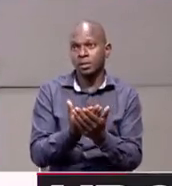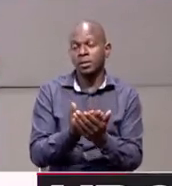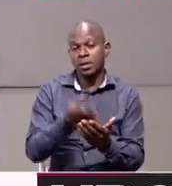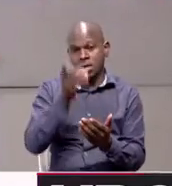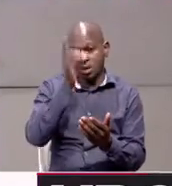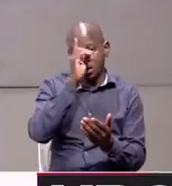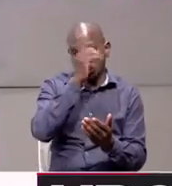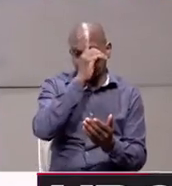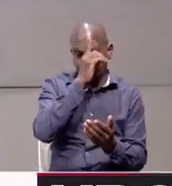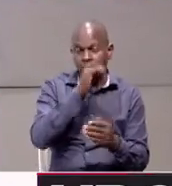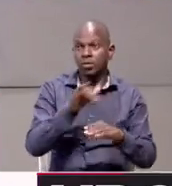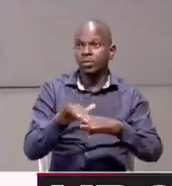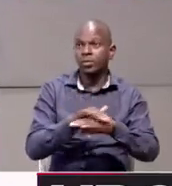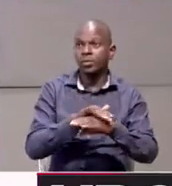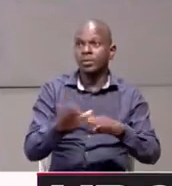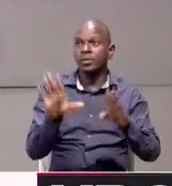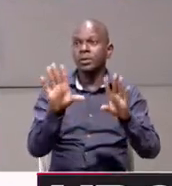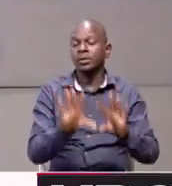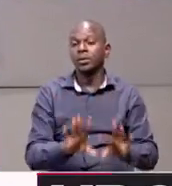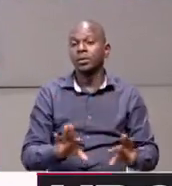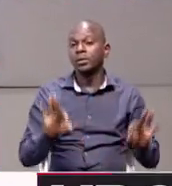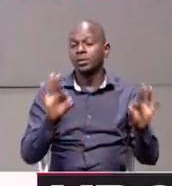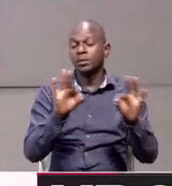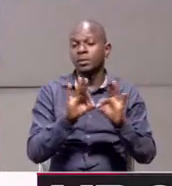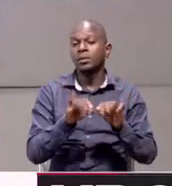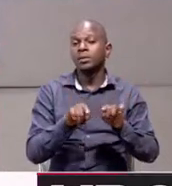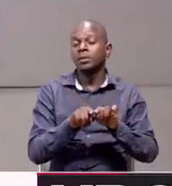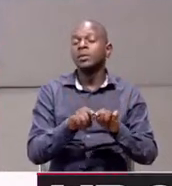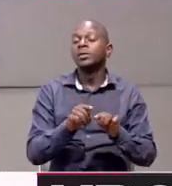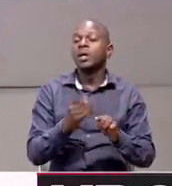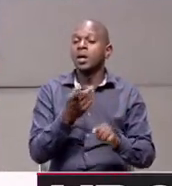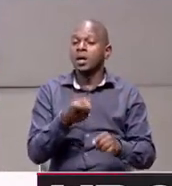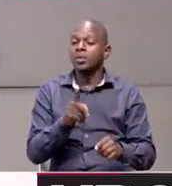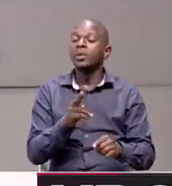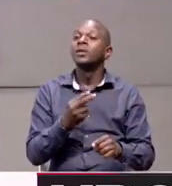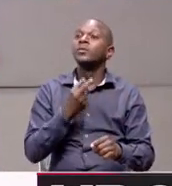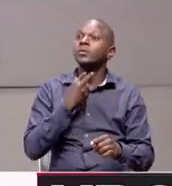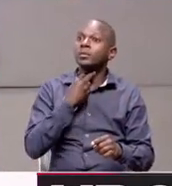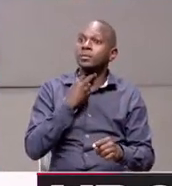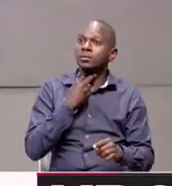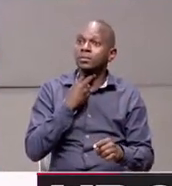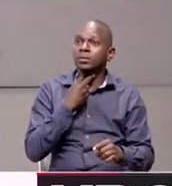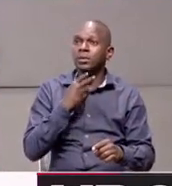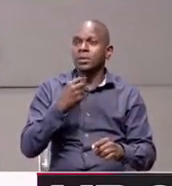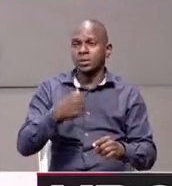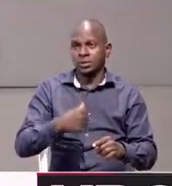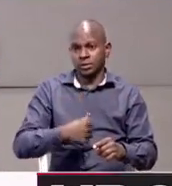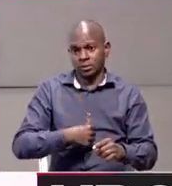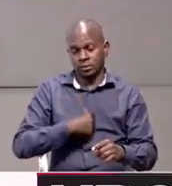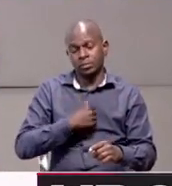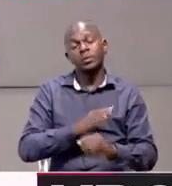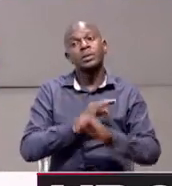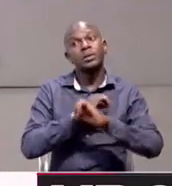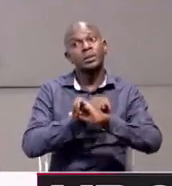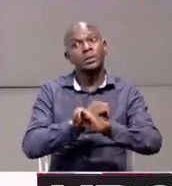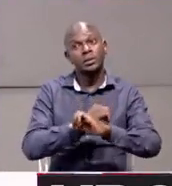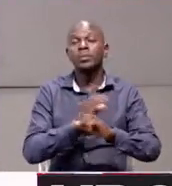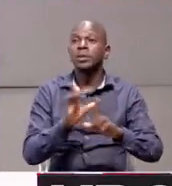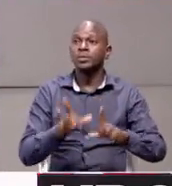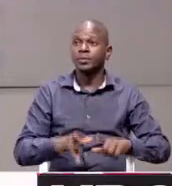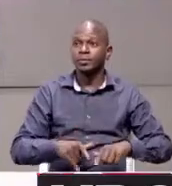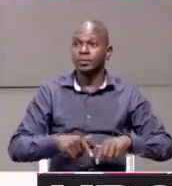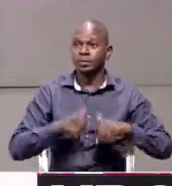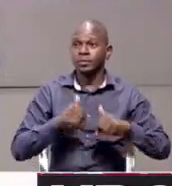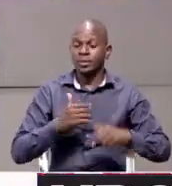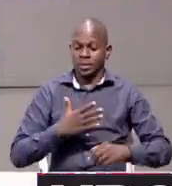the Kabaka is a very important one. I also want to add my voice to say, let's keep ourselves safe because we need to keep alive.